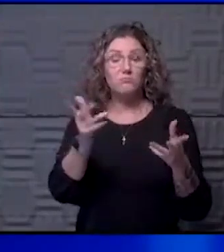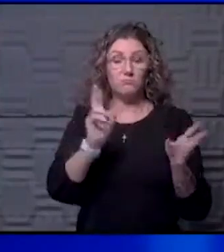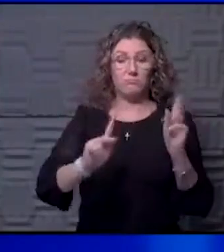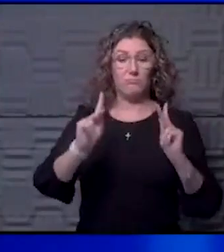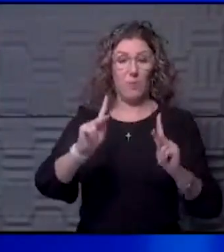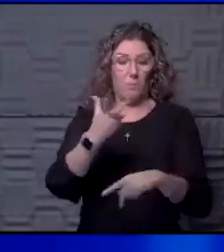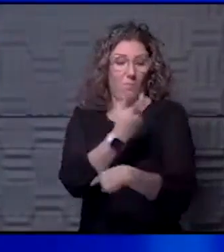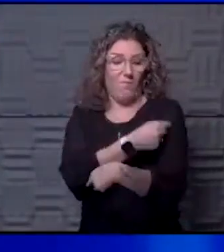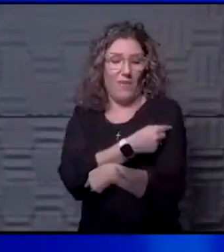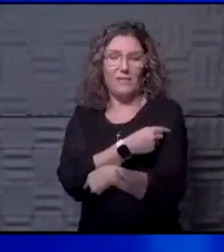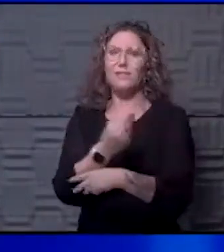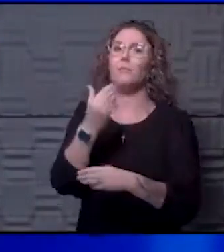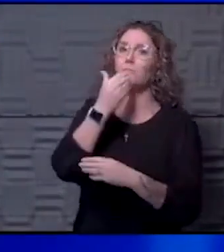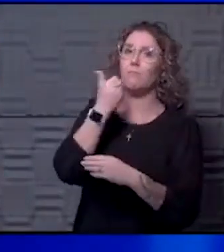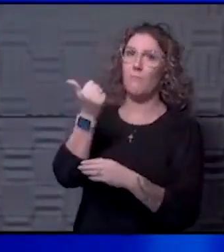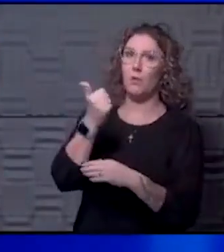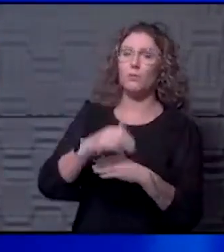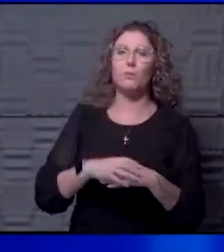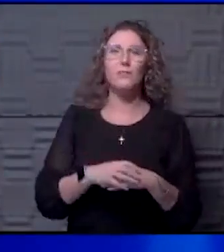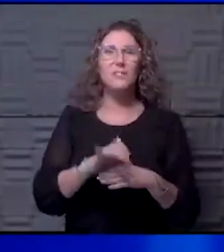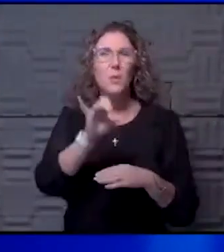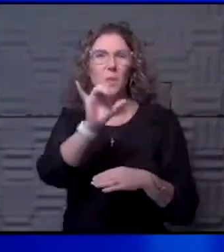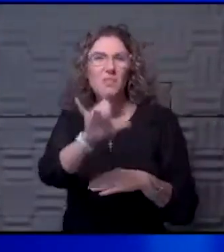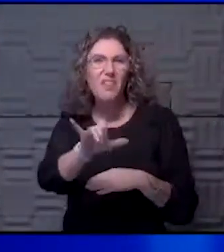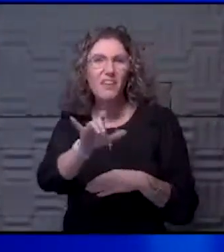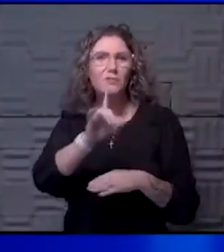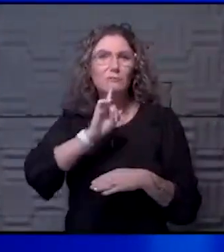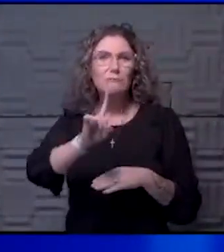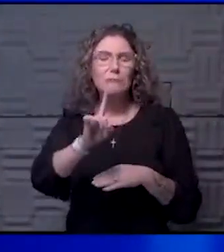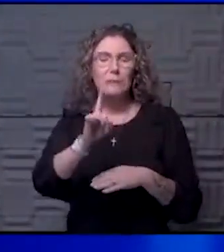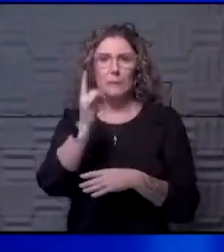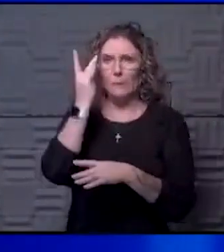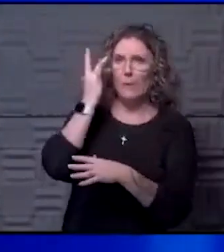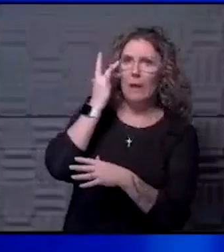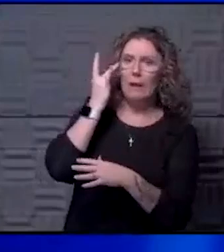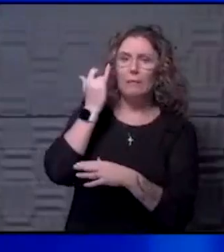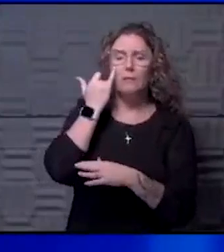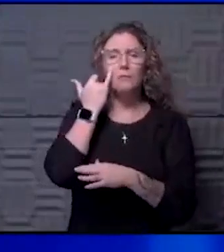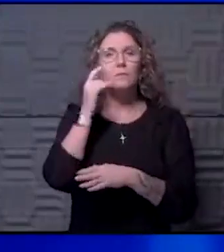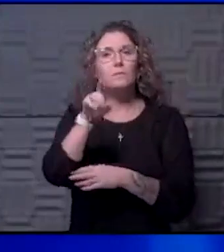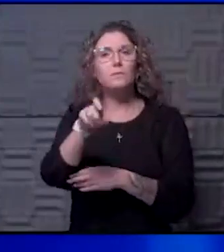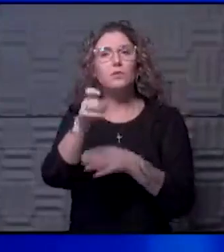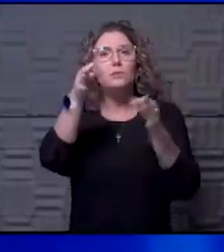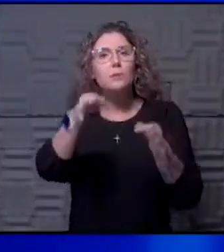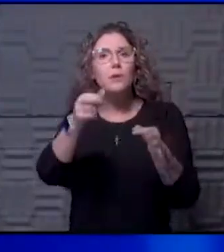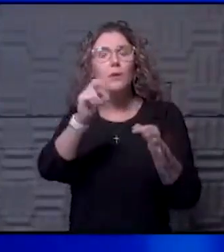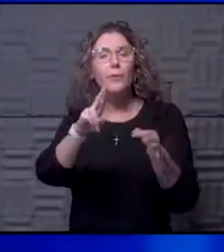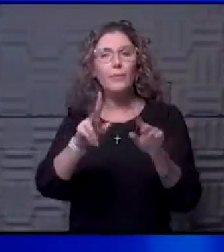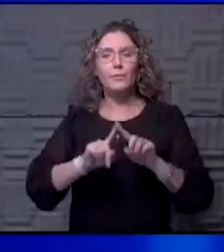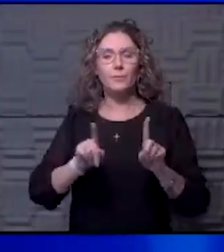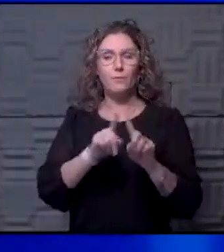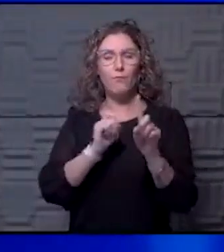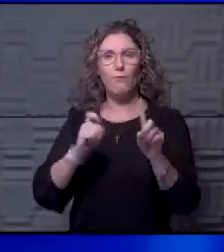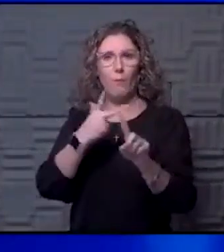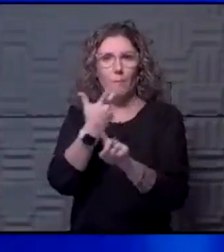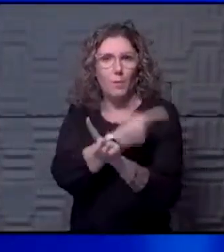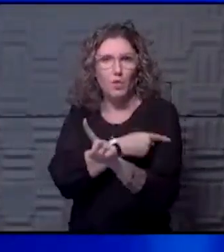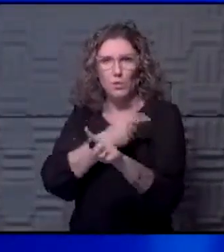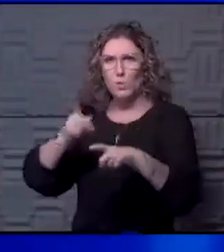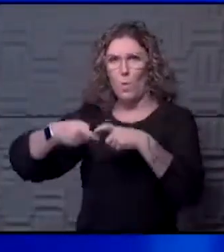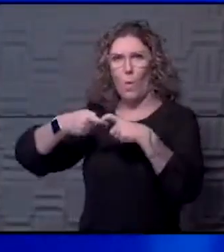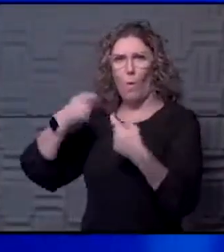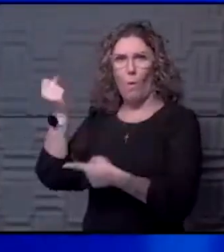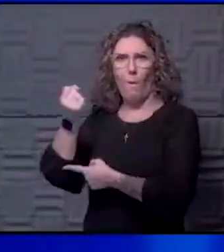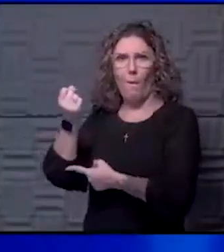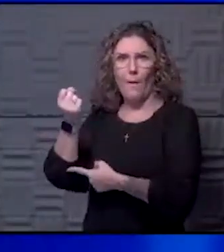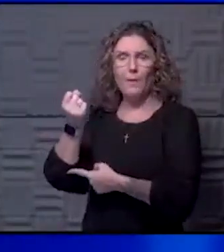vaccinated, the better. And so that's really the driver for, should we make a decision to do something different with the doses that are being held back to